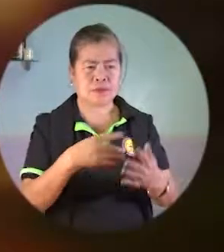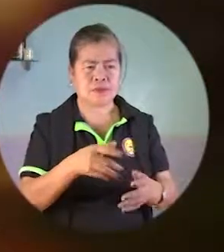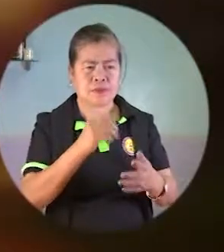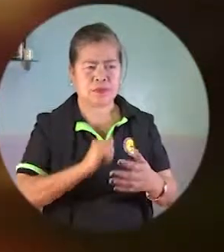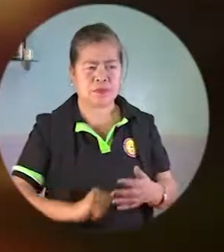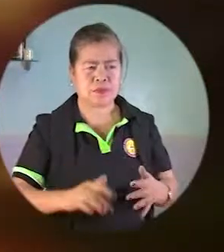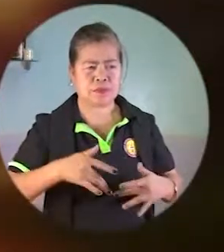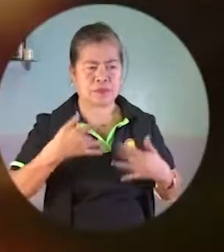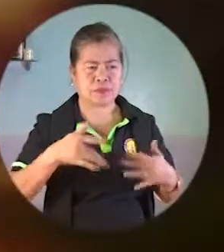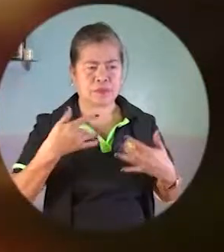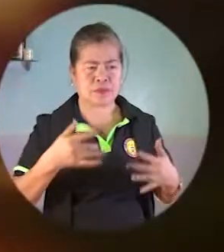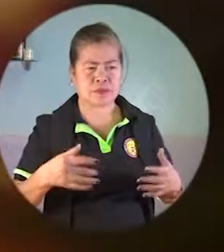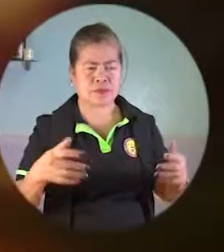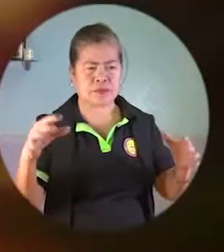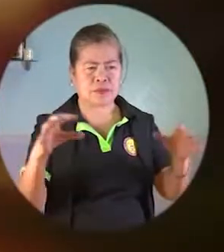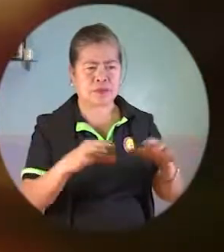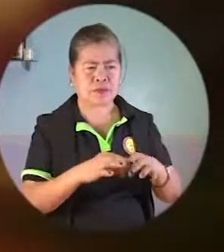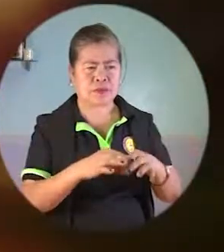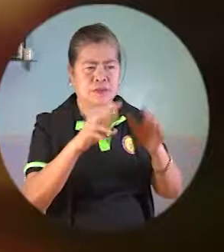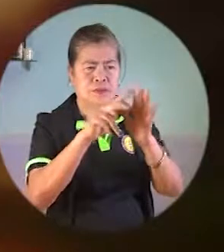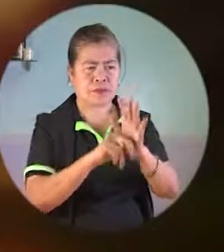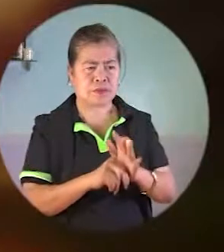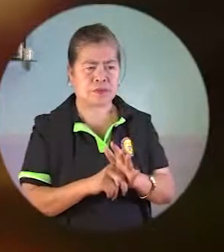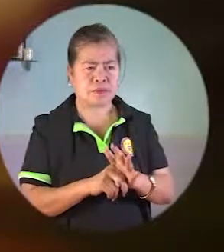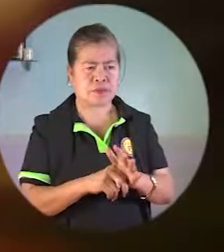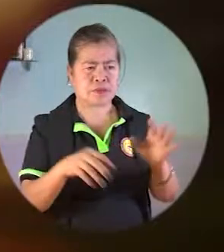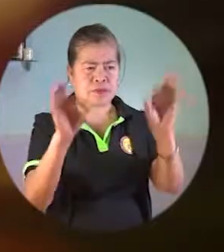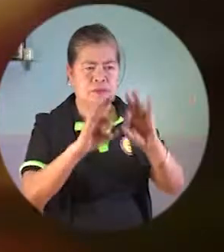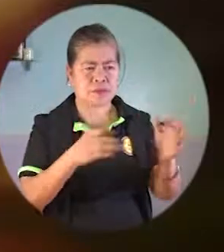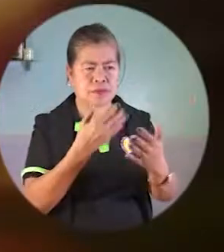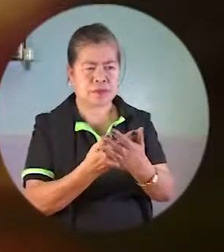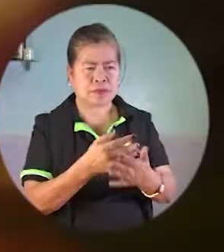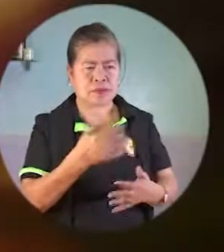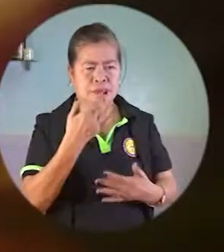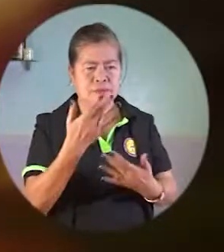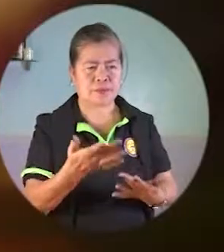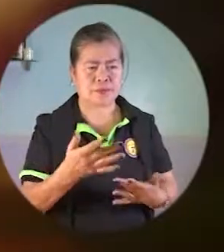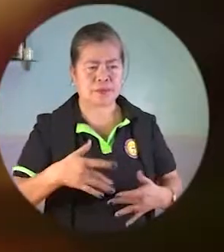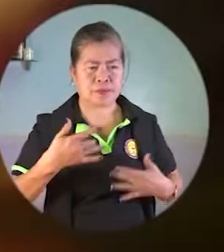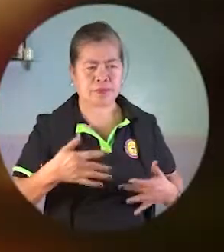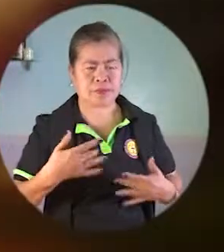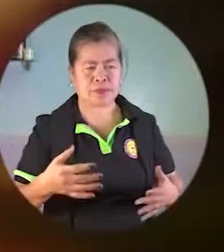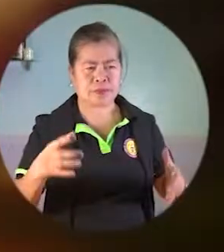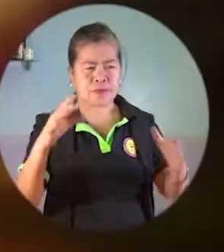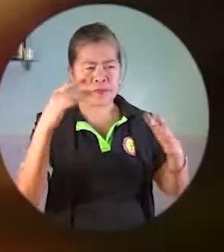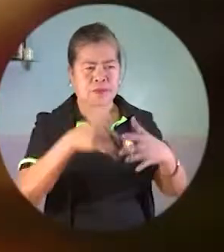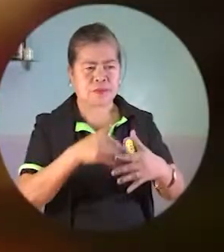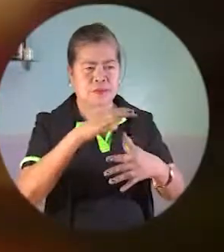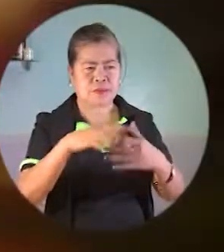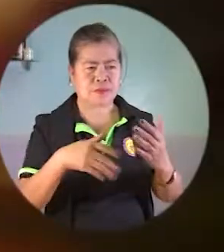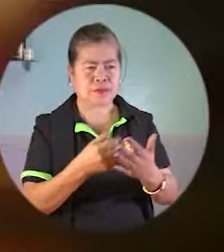overly sentimental feelings, attachments, and form good taste,